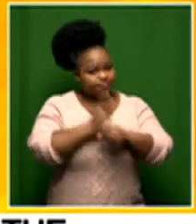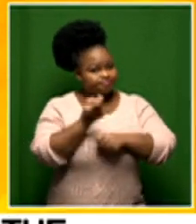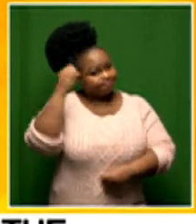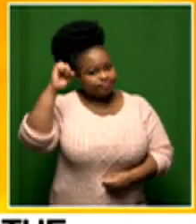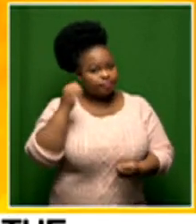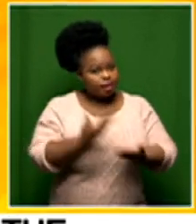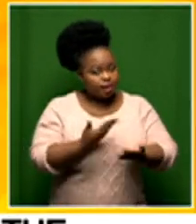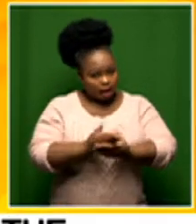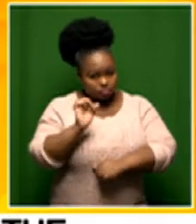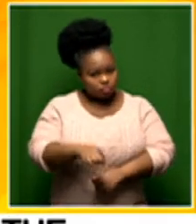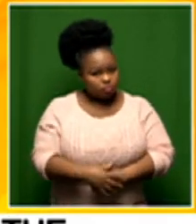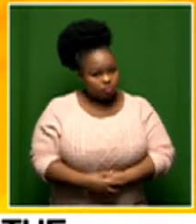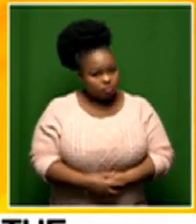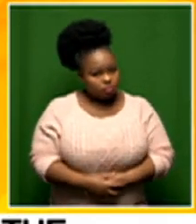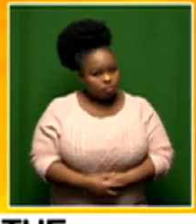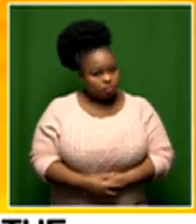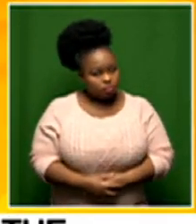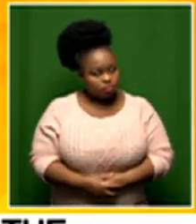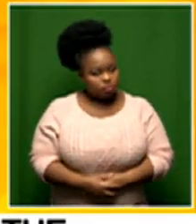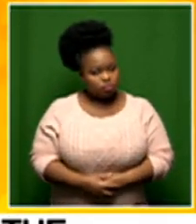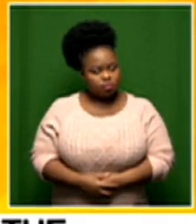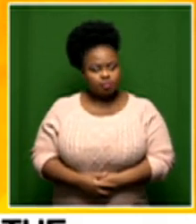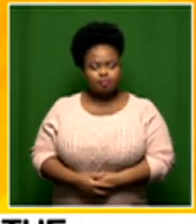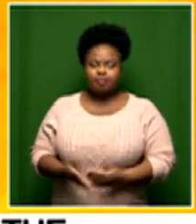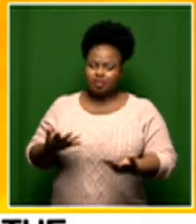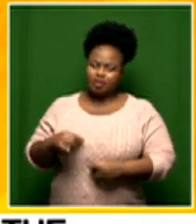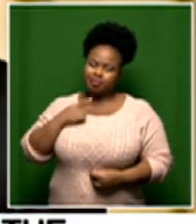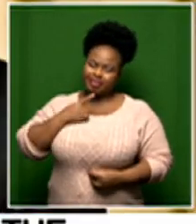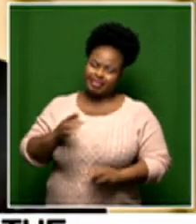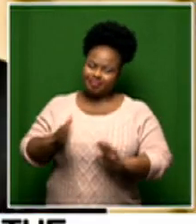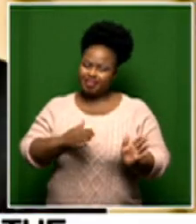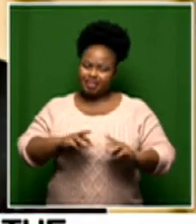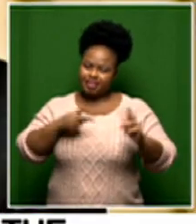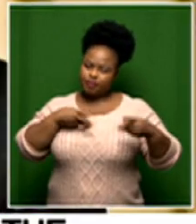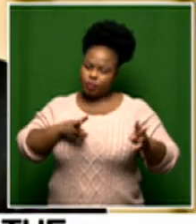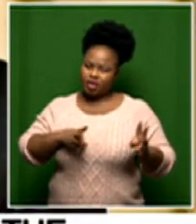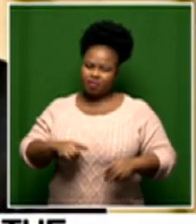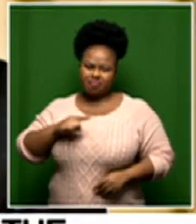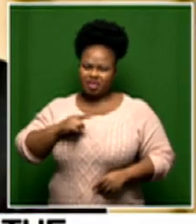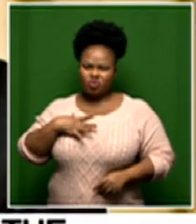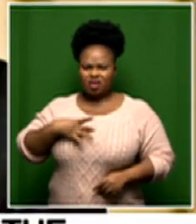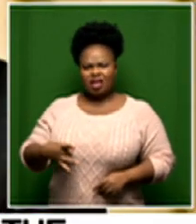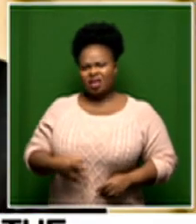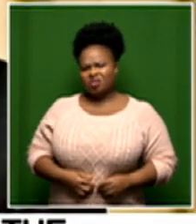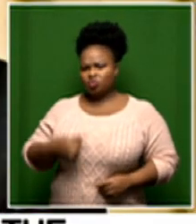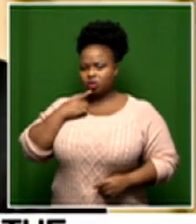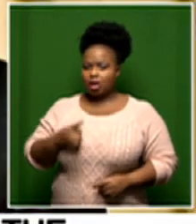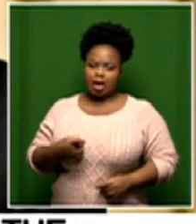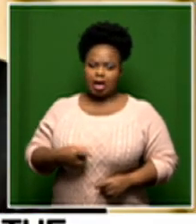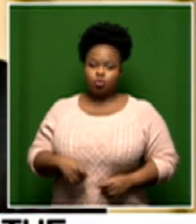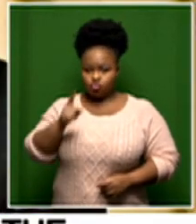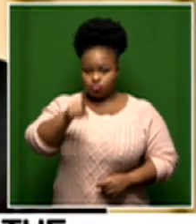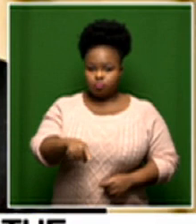or decline vaccination. Well, let's put it this way, because I don't like us to send a message that says people